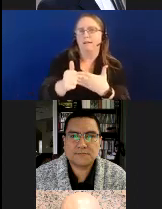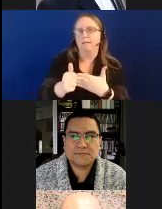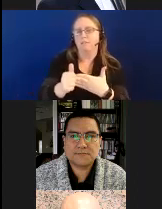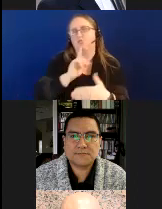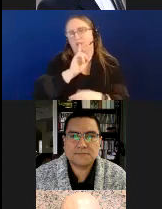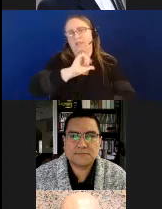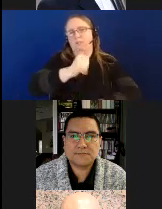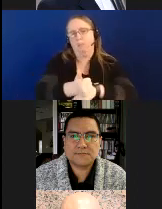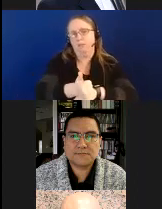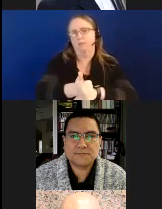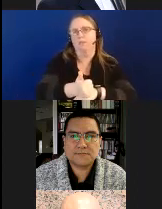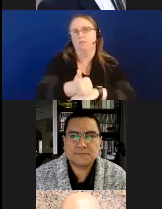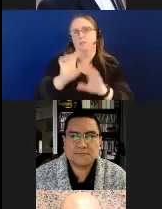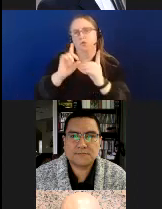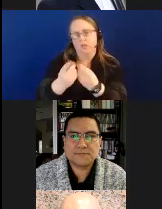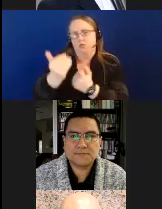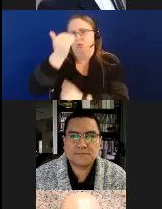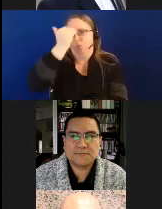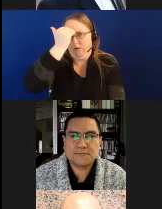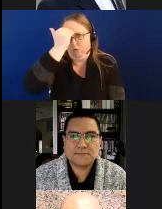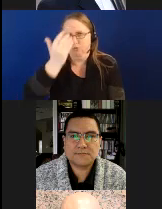on trying to make sure that districts are aware of that and know